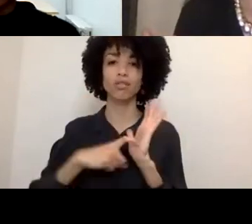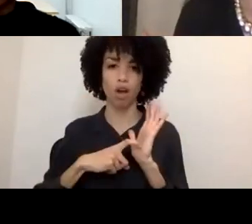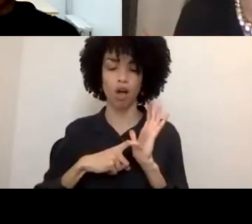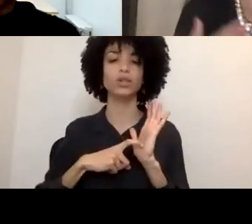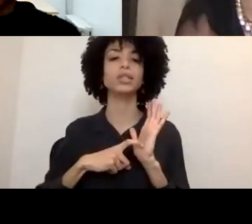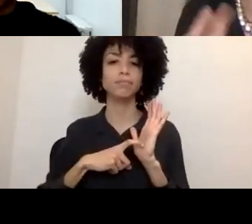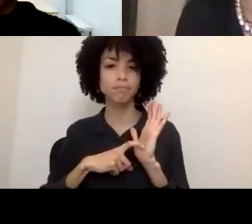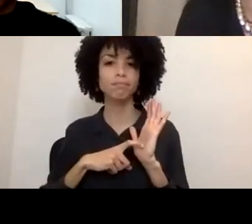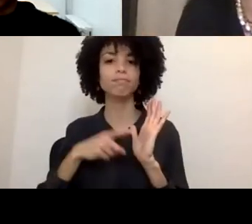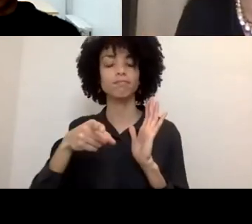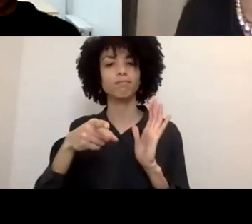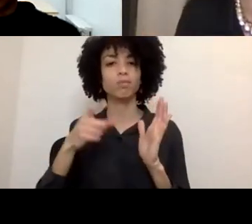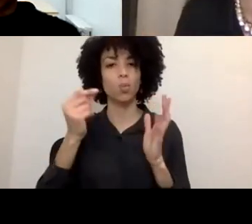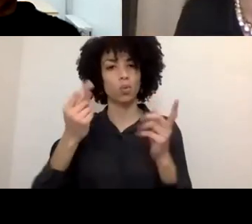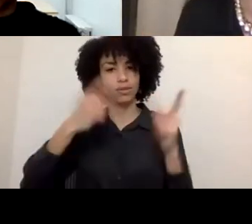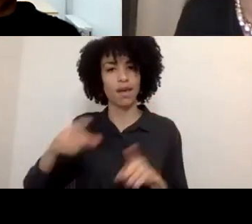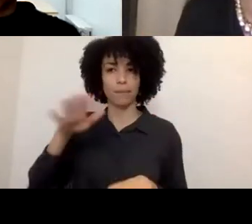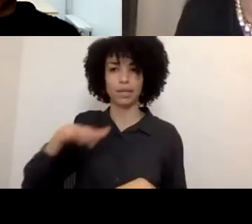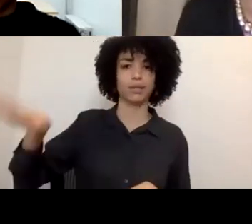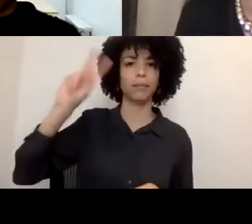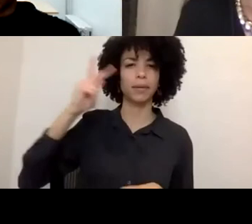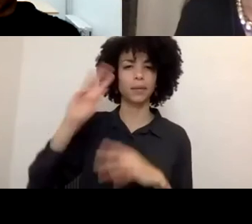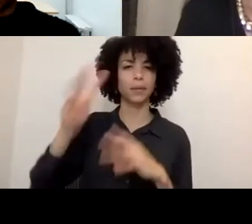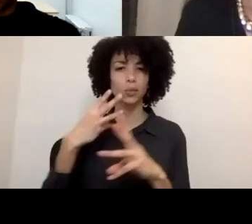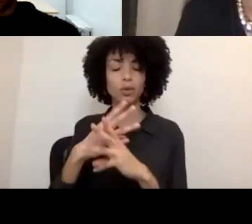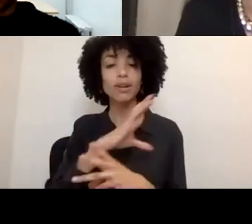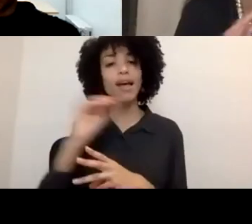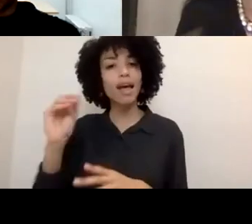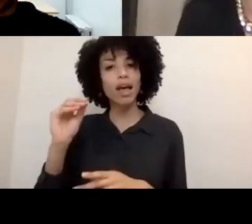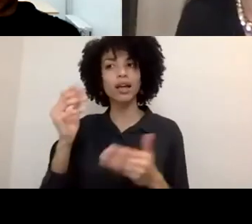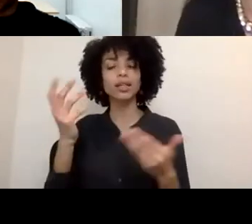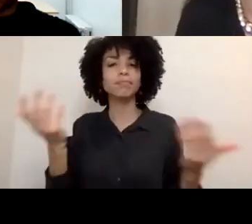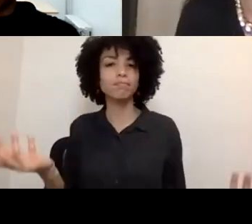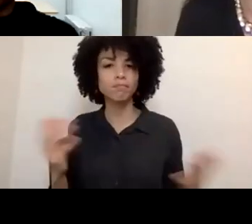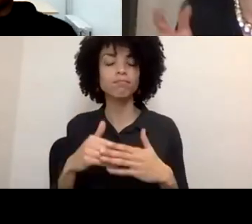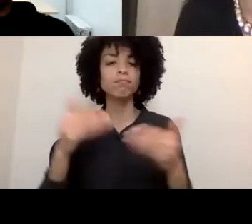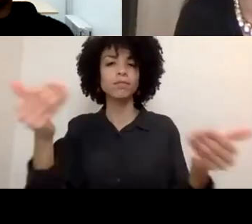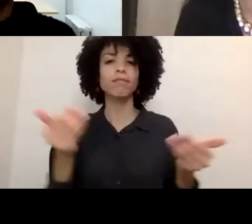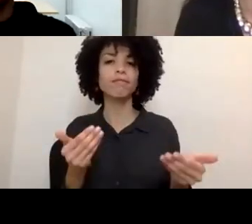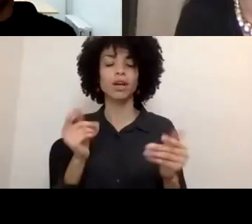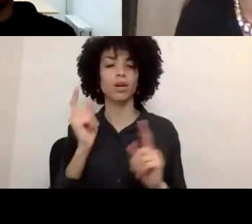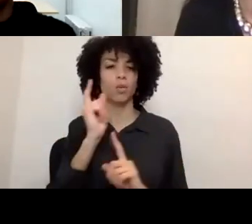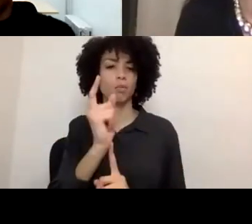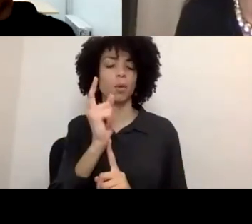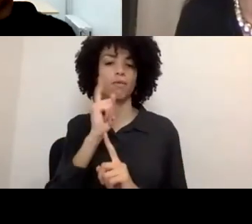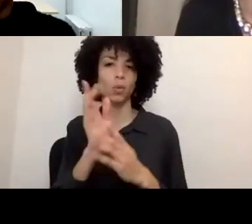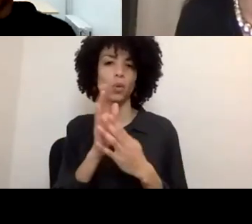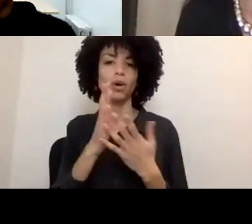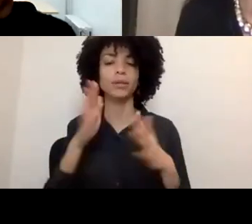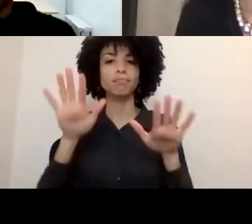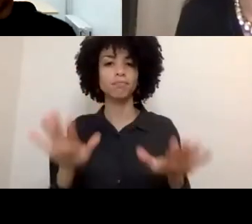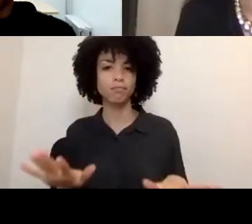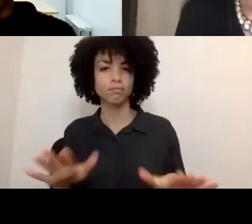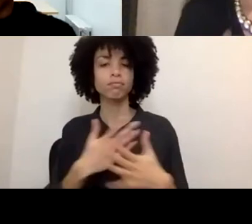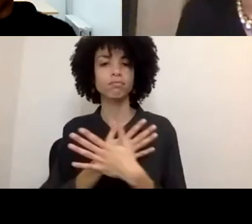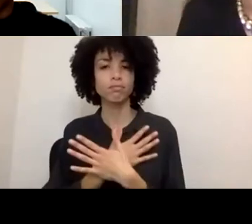conditions of this particular moment, and to also just invite, however brief, a moment of peace and tranquility.